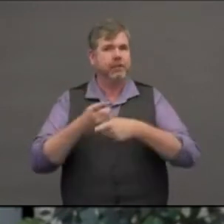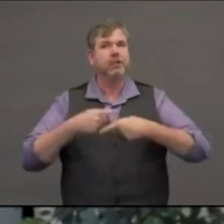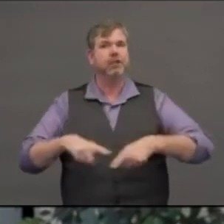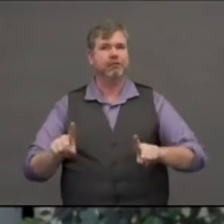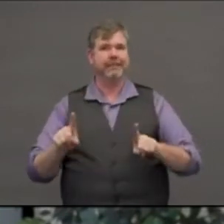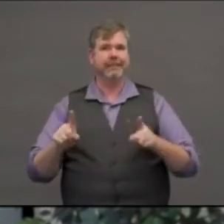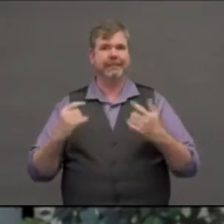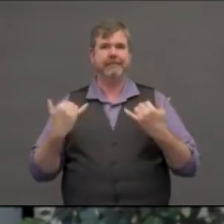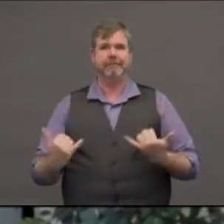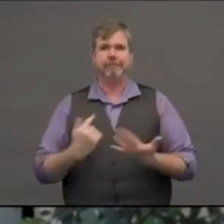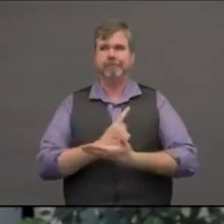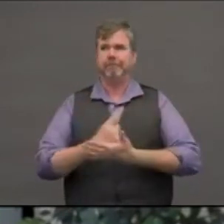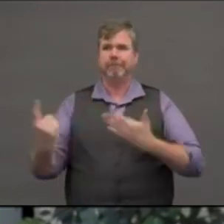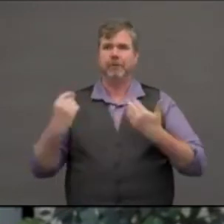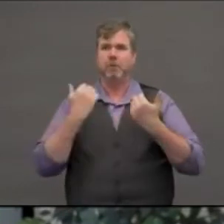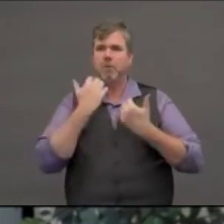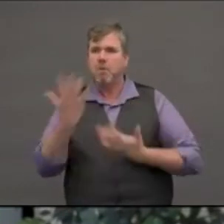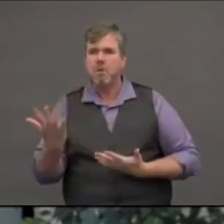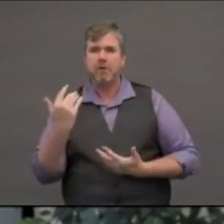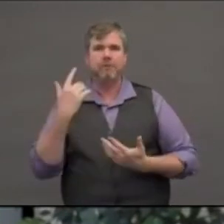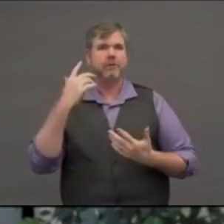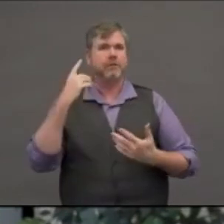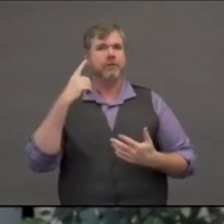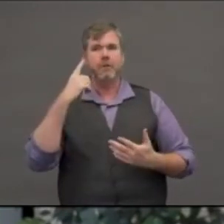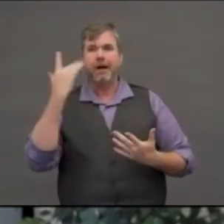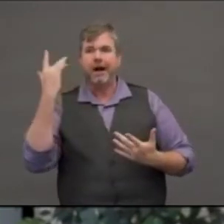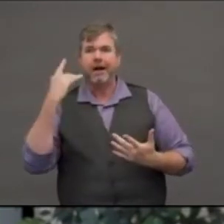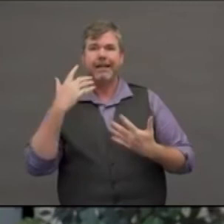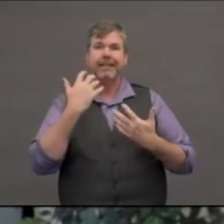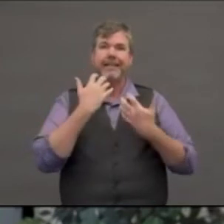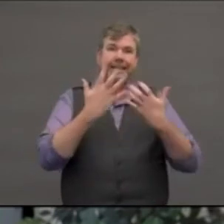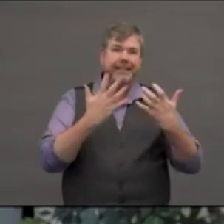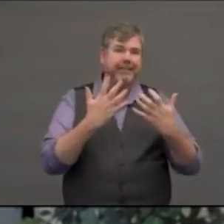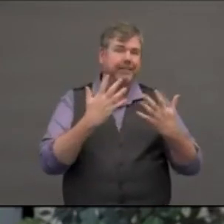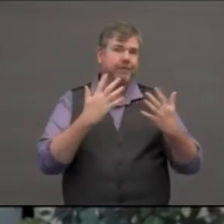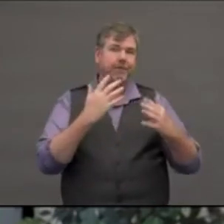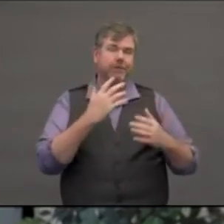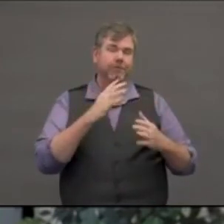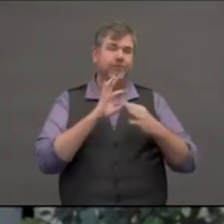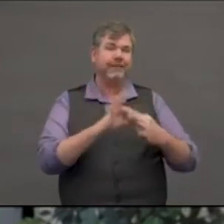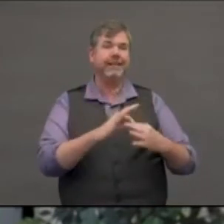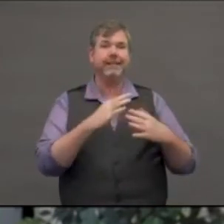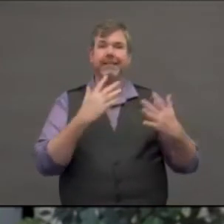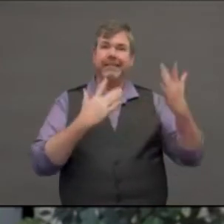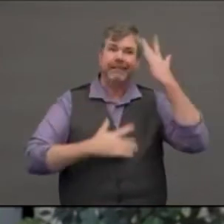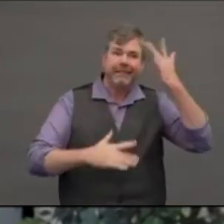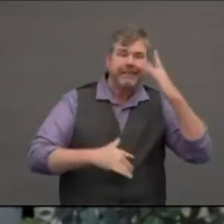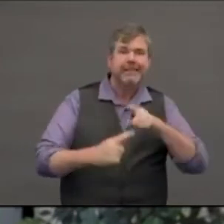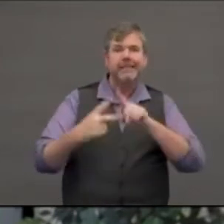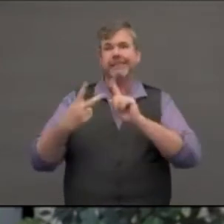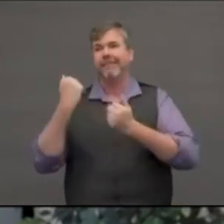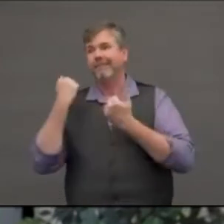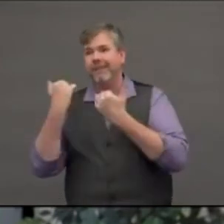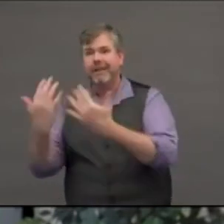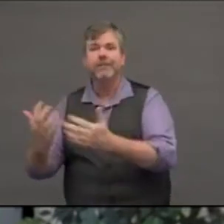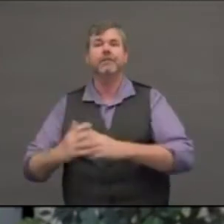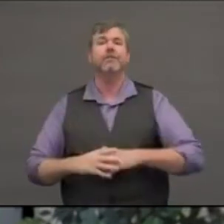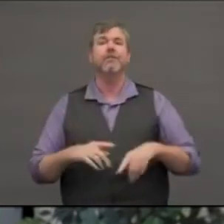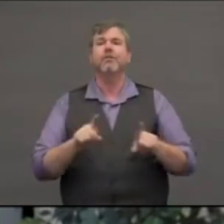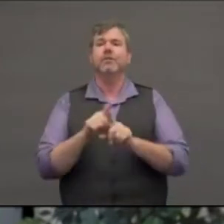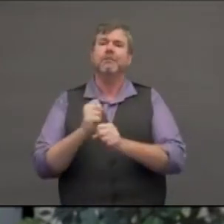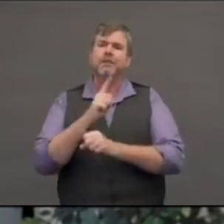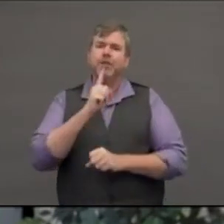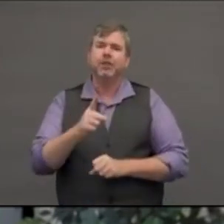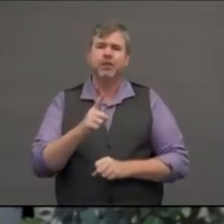have fires, we can have heat-related illnesses. Also, be sure to not take your pets with you to the store